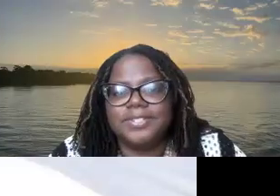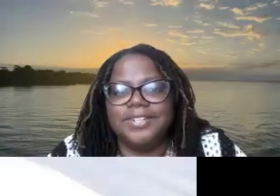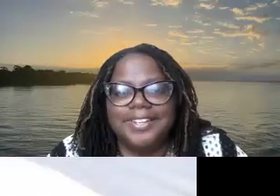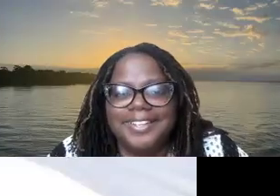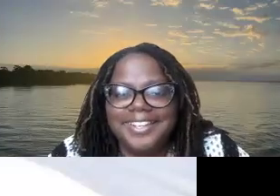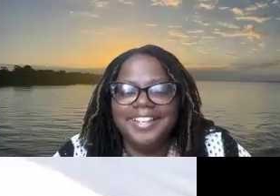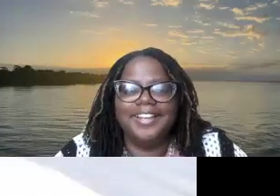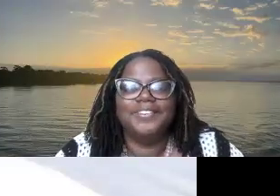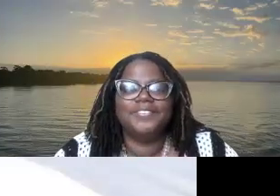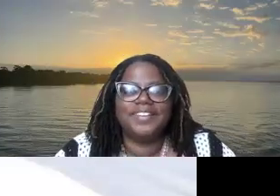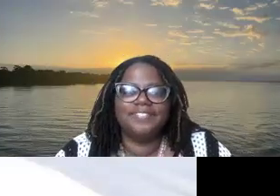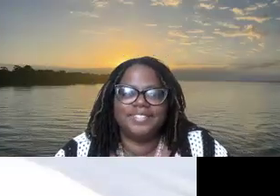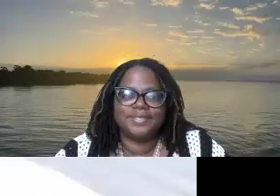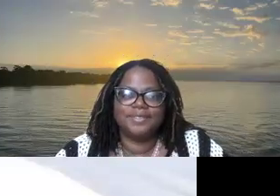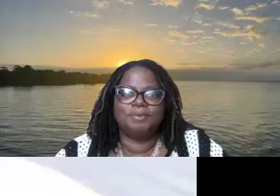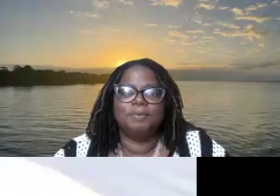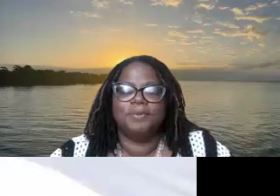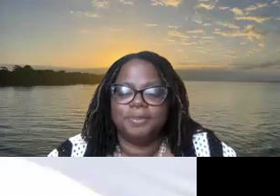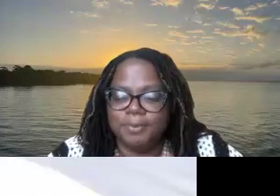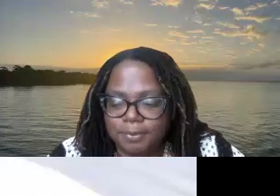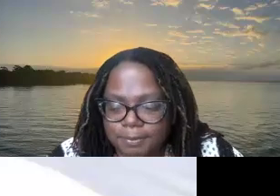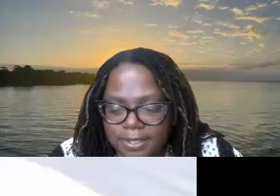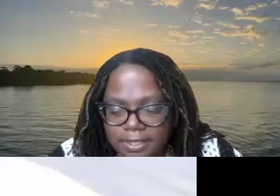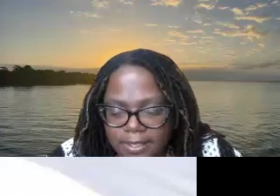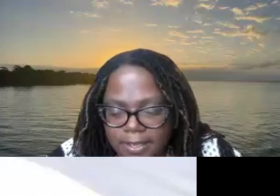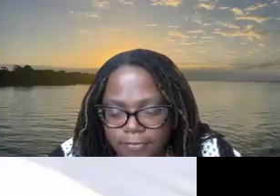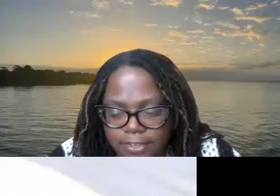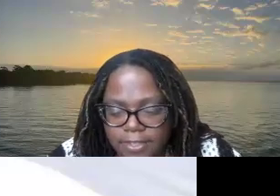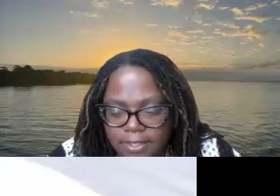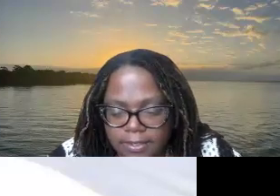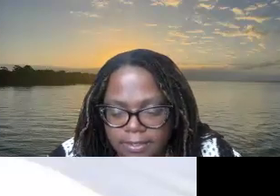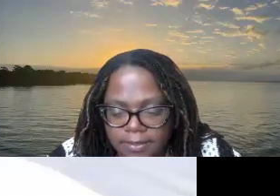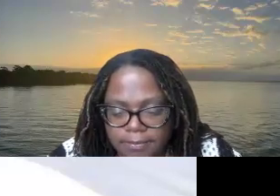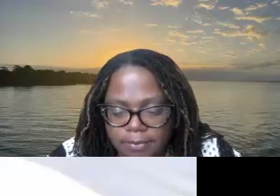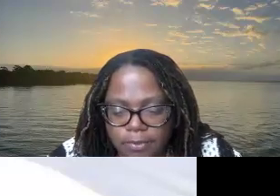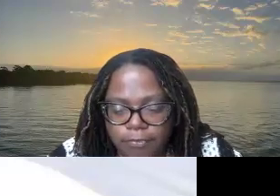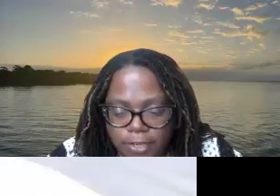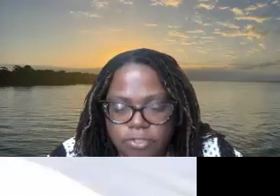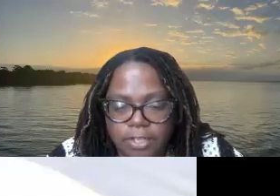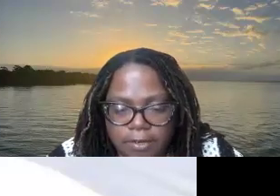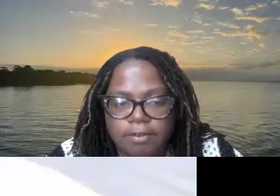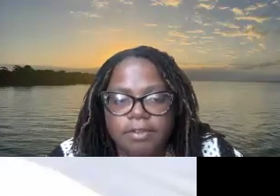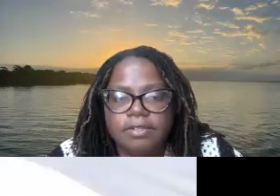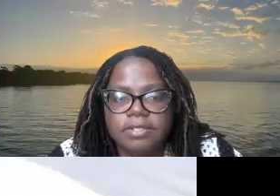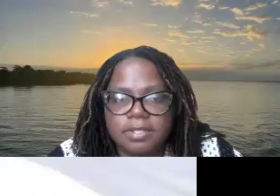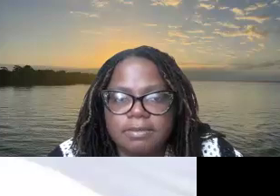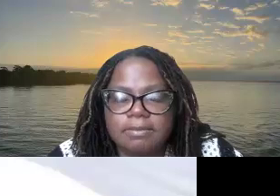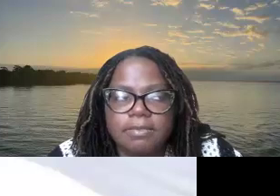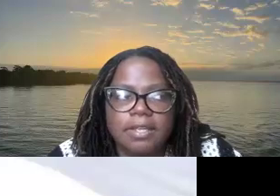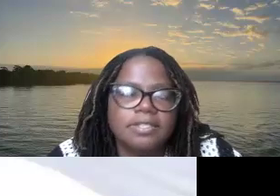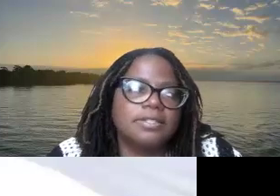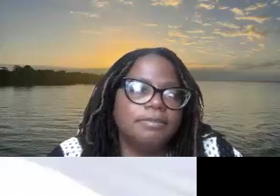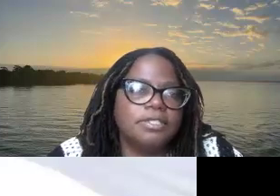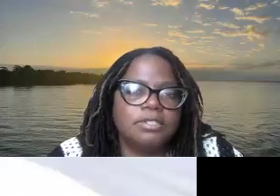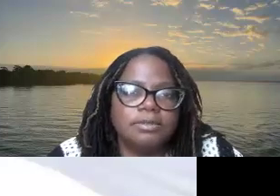That's a good question. I don't know if I have the answer. Other people in the community would, but I feel like the foster care